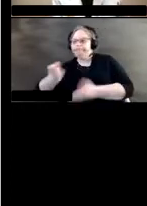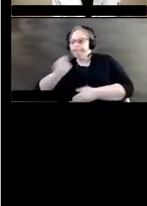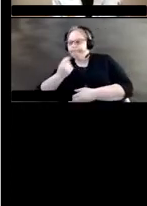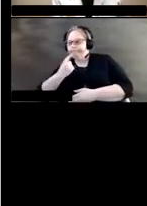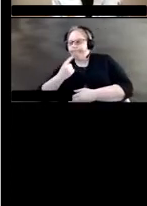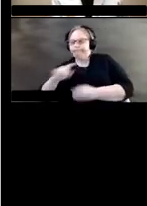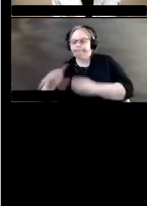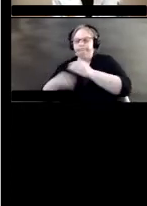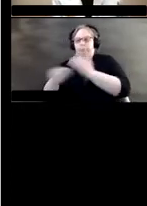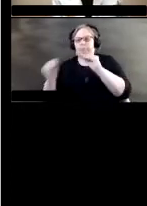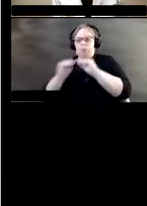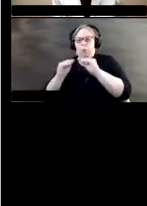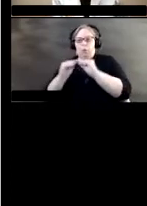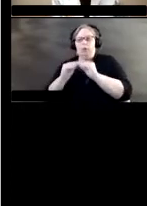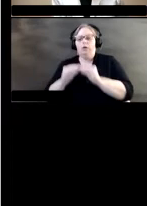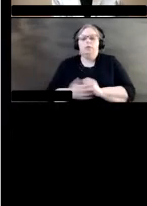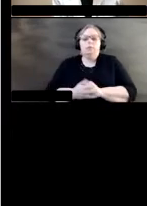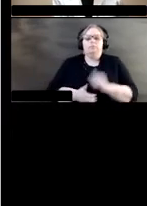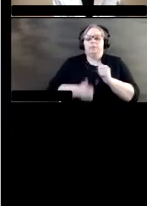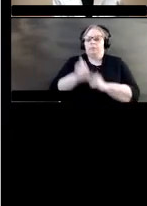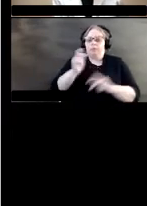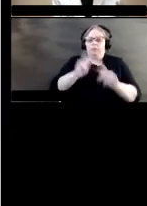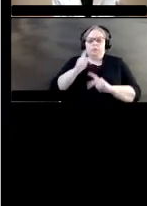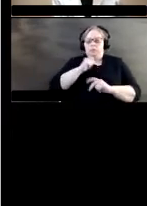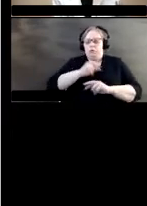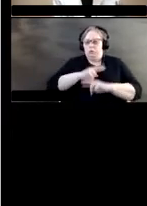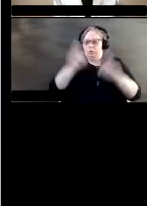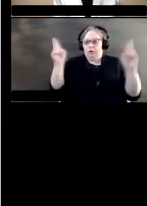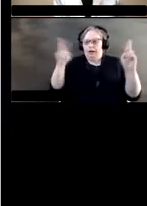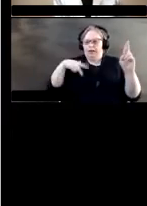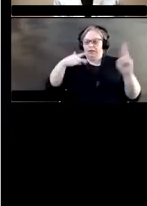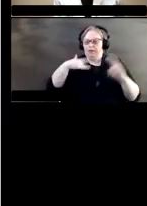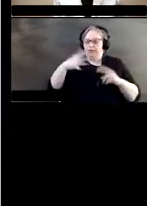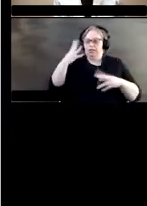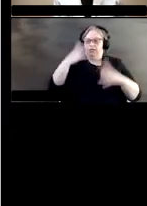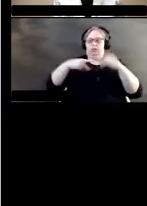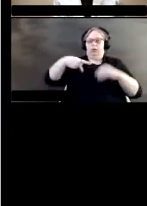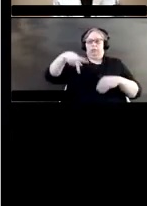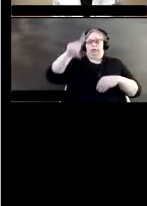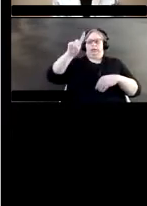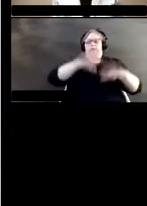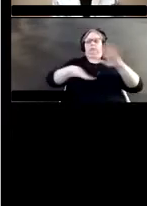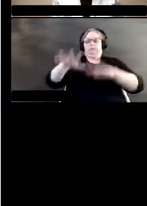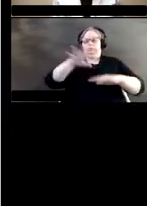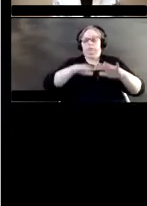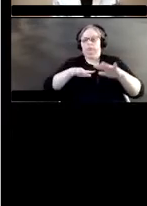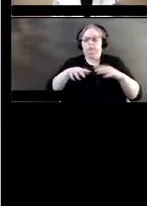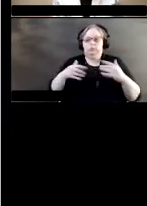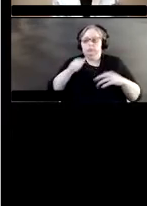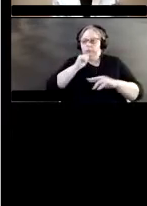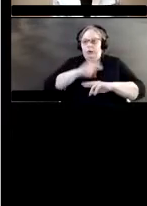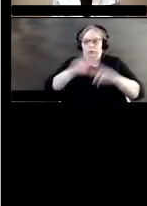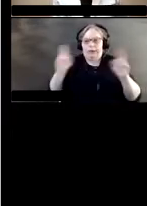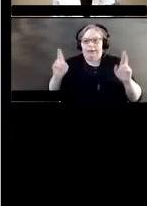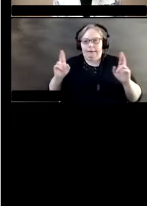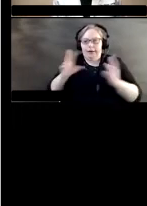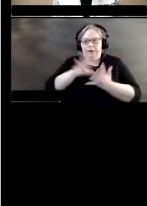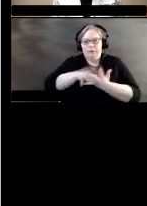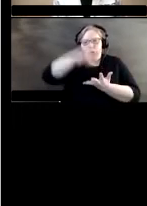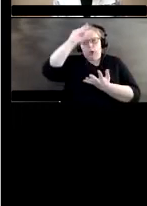what Parkinson's throws at us. It's all new. It's a learning curve. So it takes a while to be able